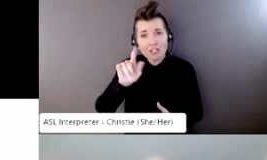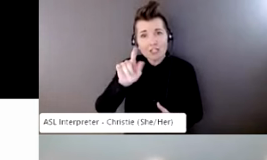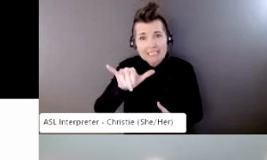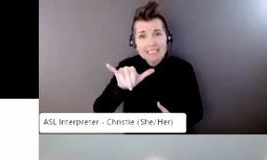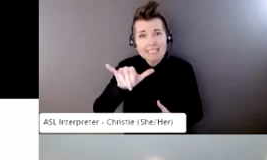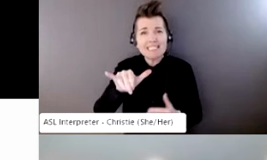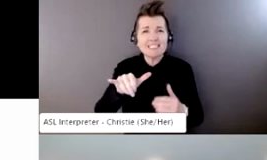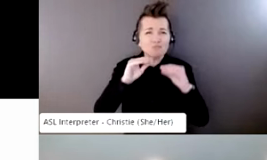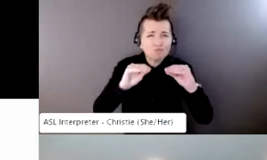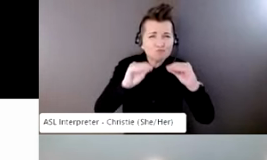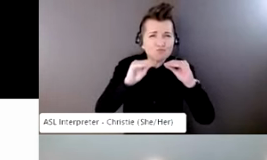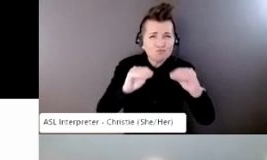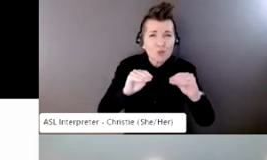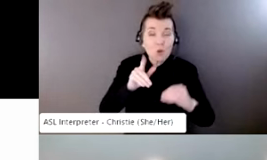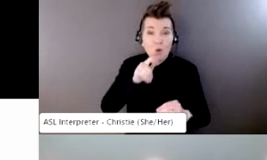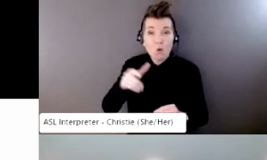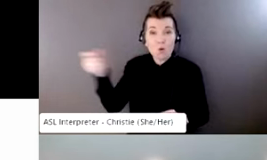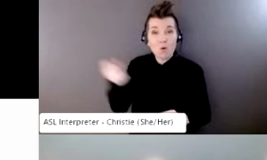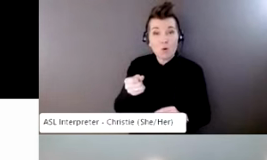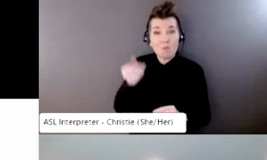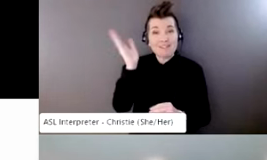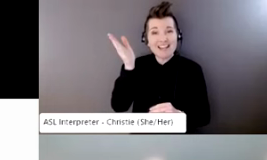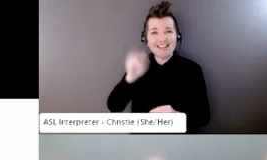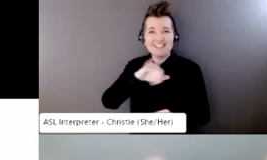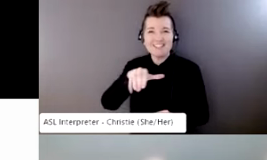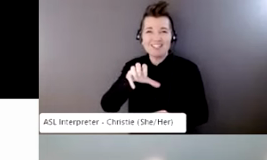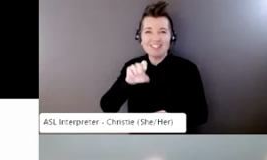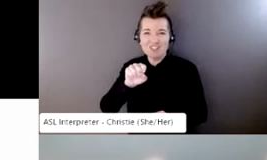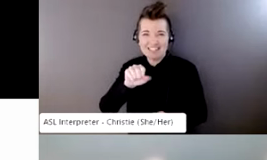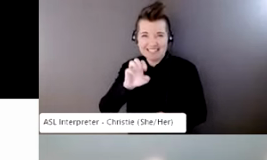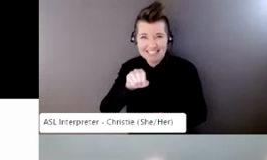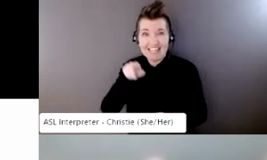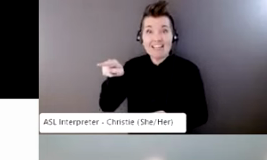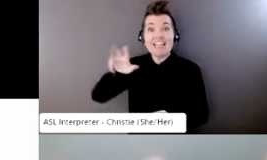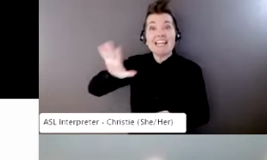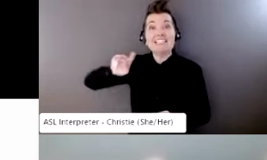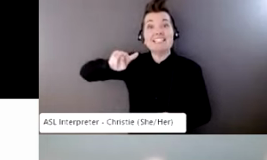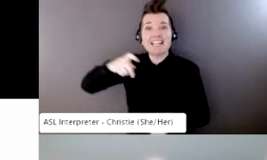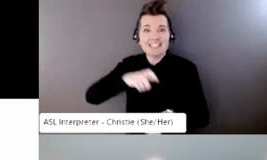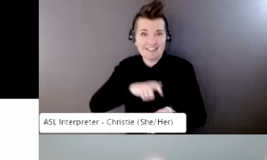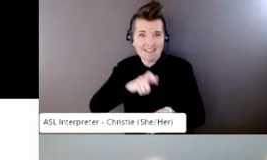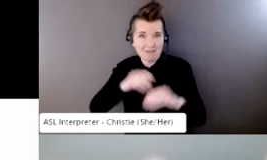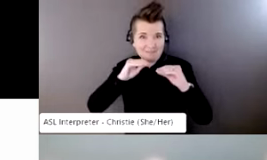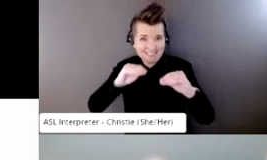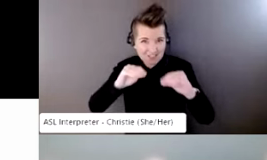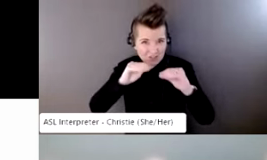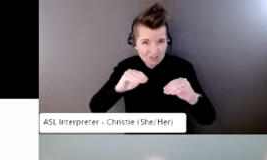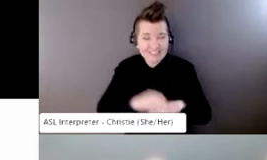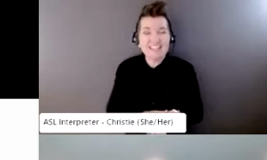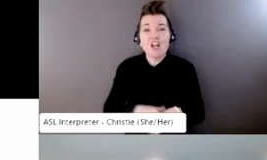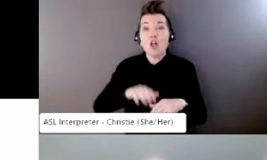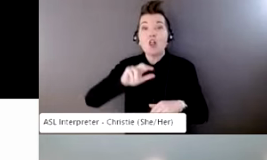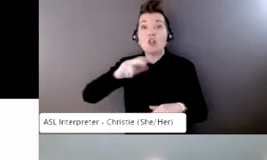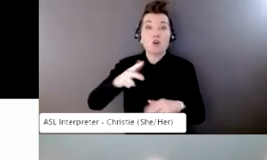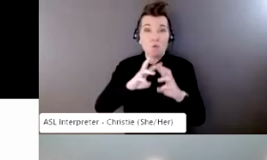is joining us again for the second session with him and the third session with Connected Canadians to talk about how you